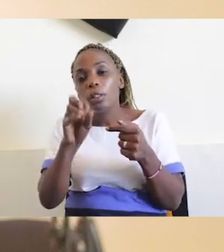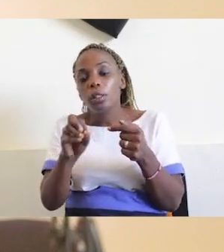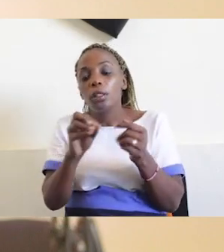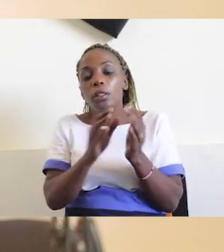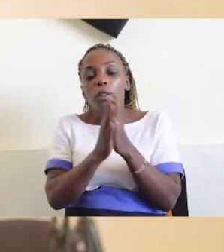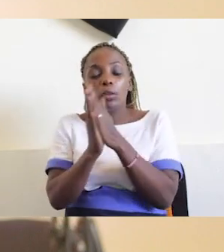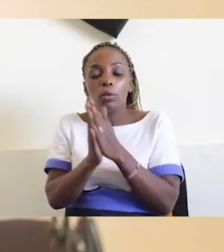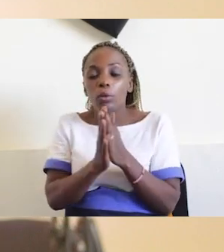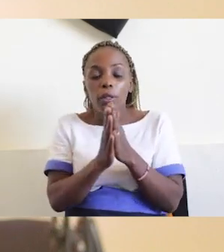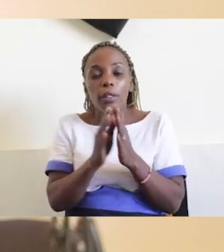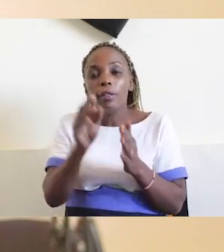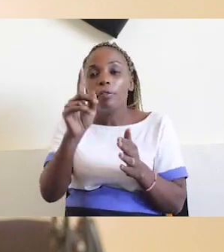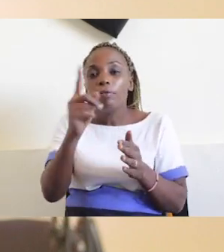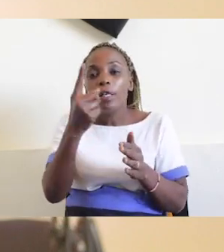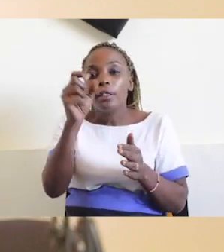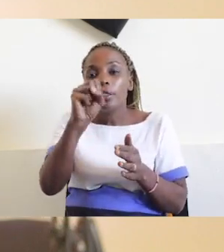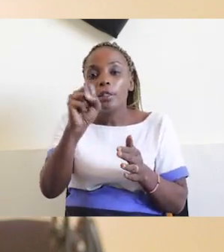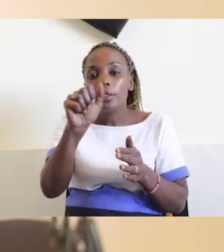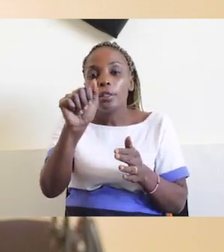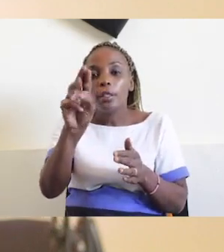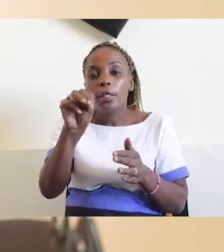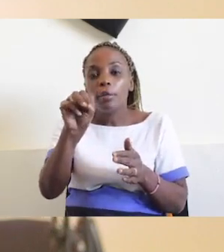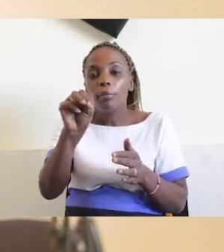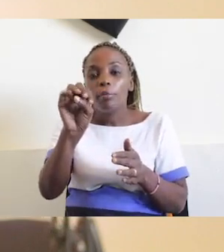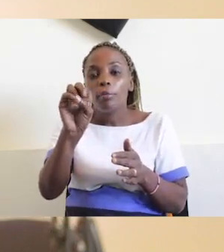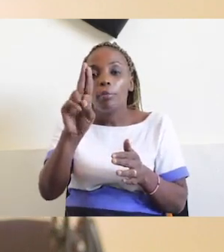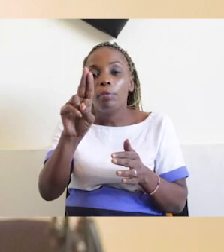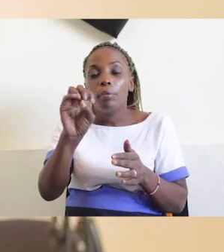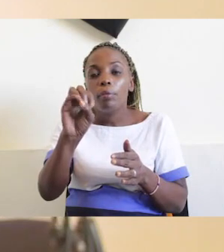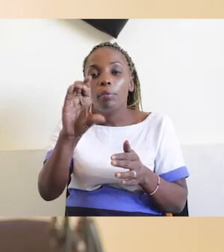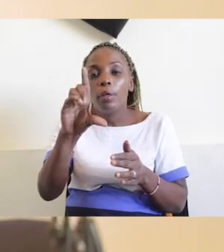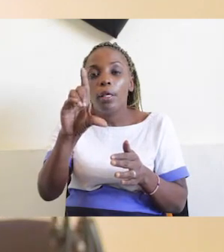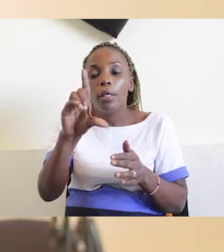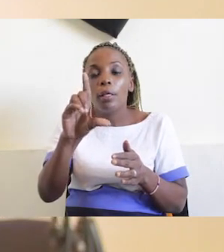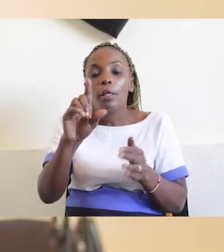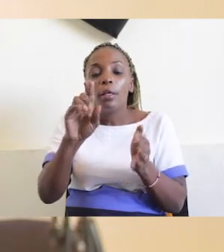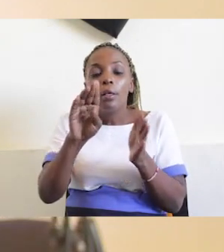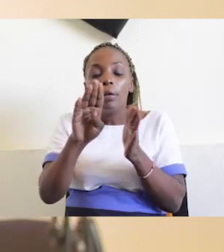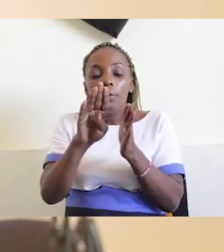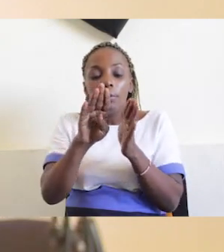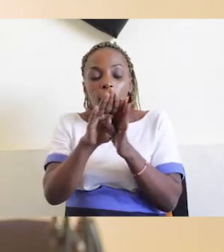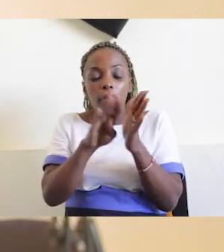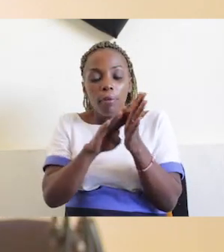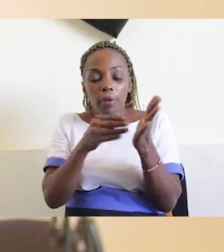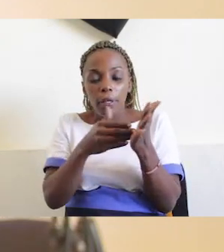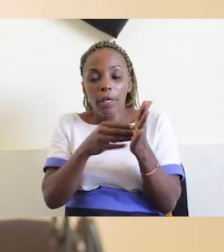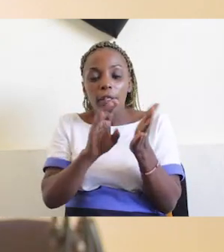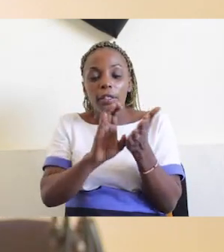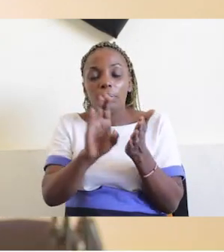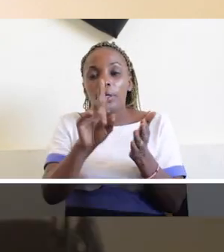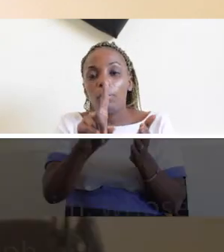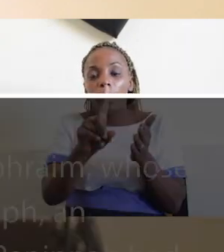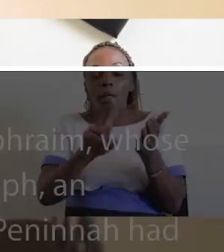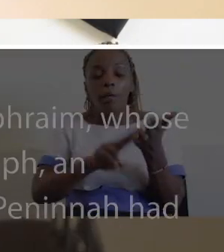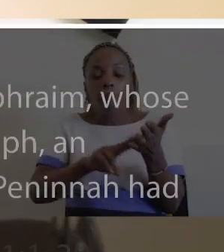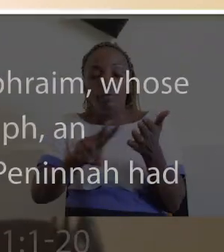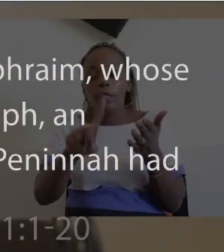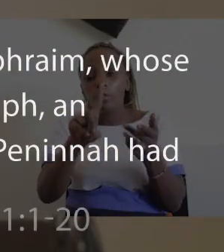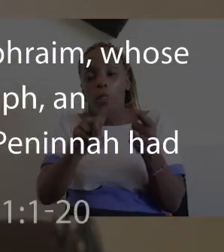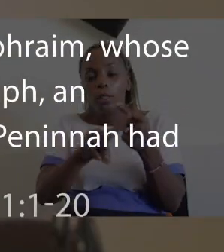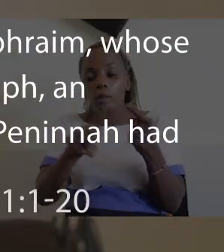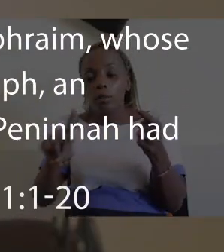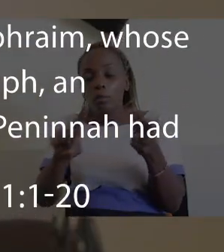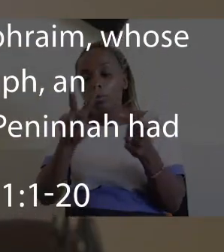story is found in 1 Samuel. Our reading today is in the book of 1 Samuel chapter 1 from verse